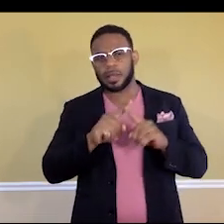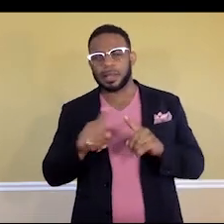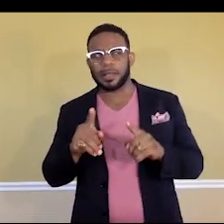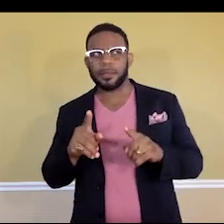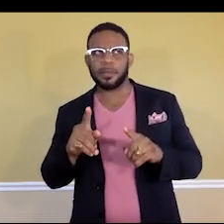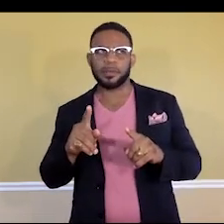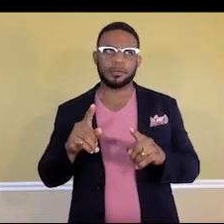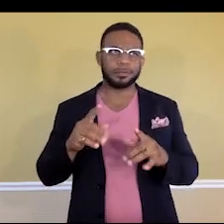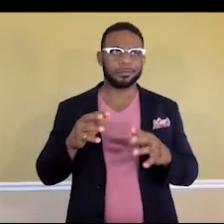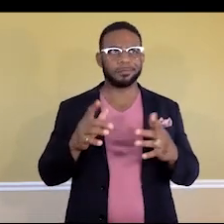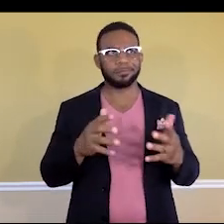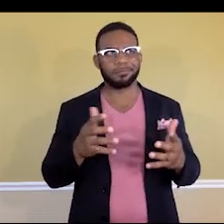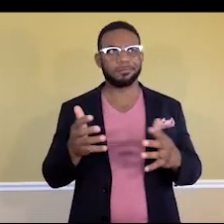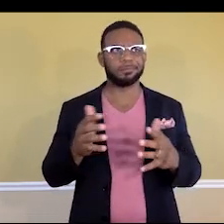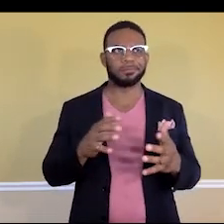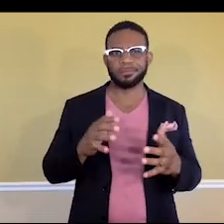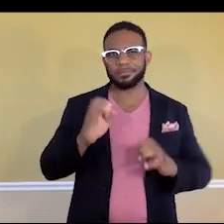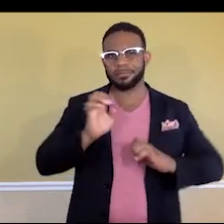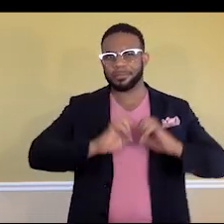different